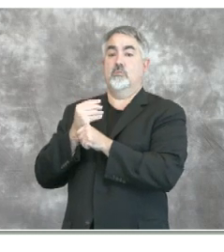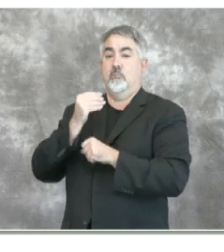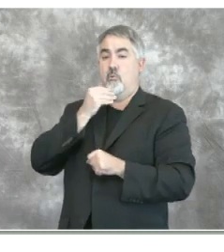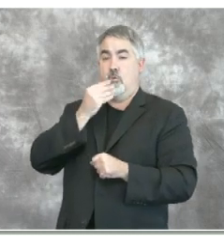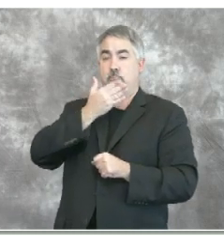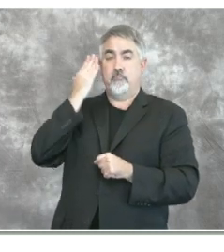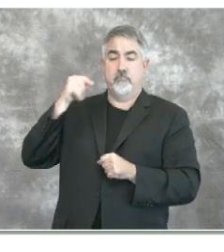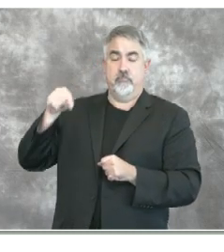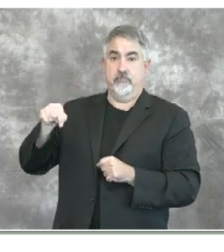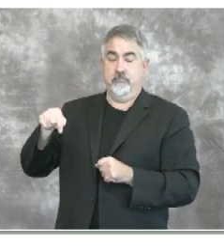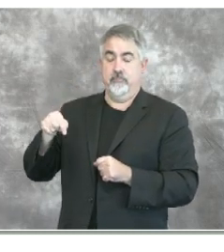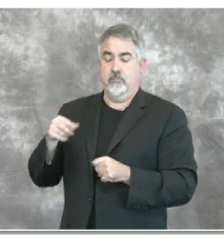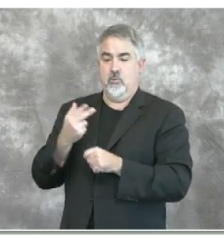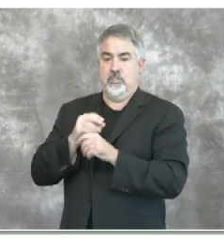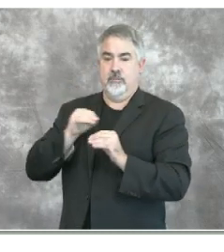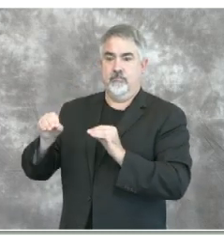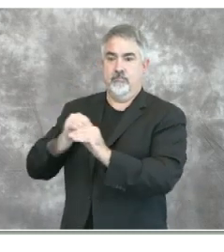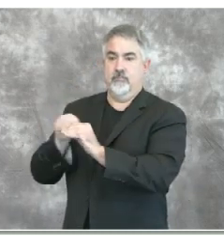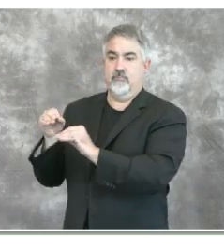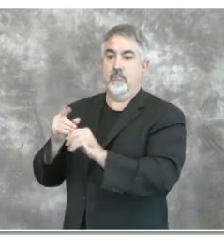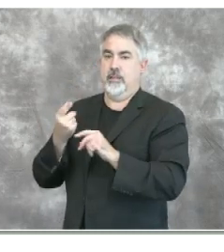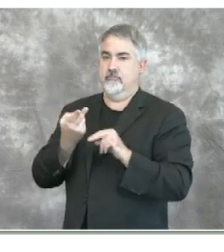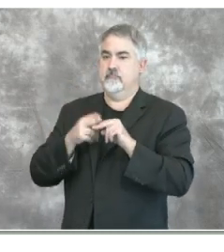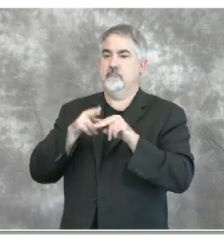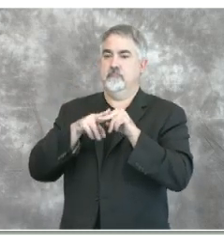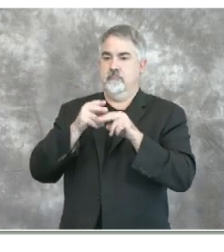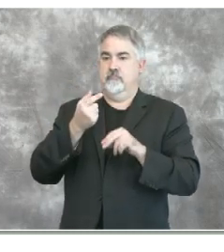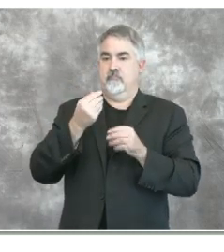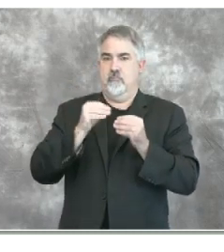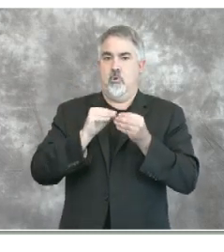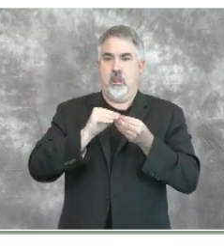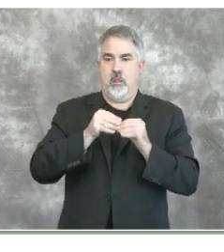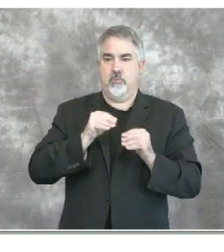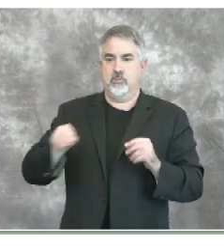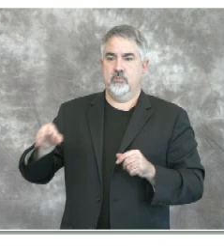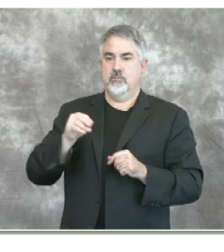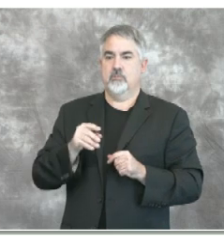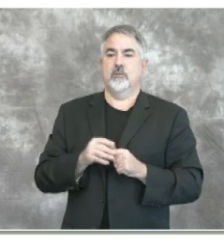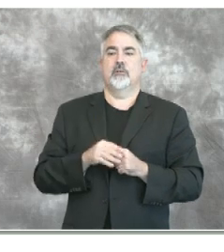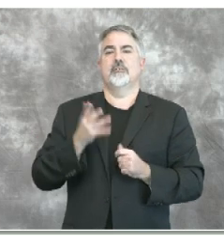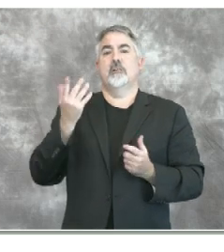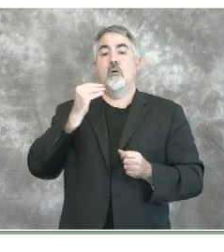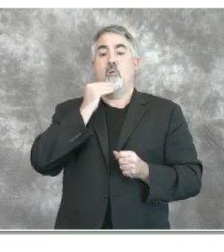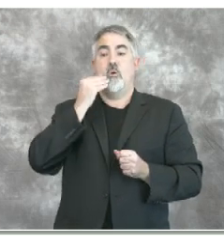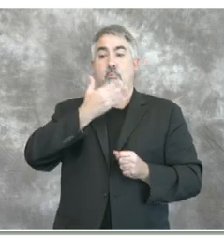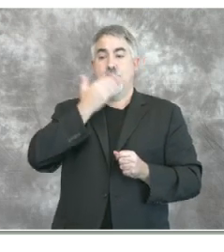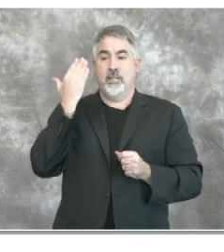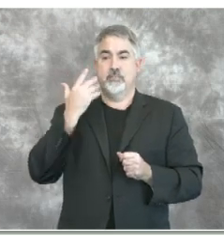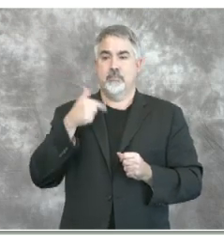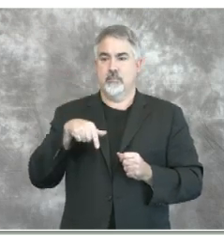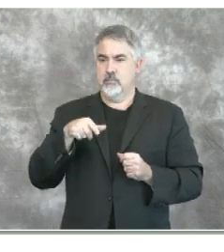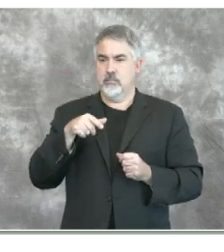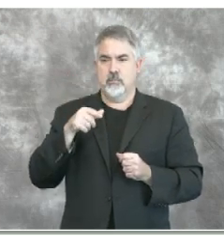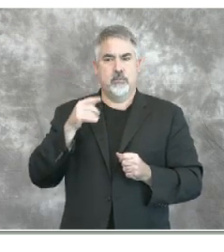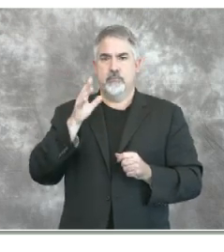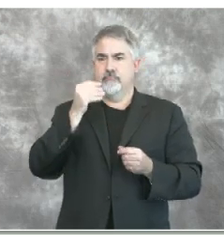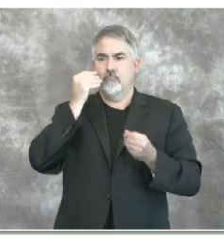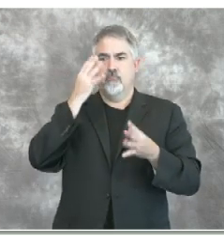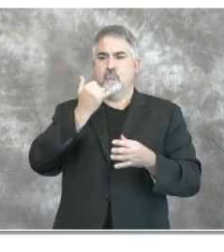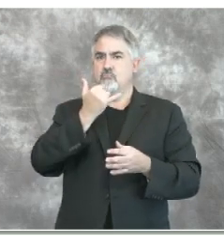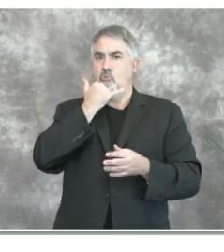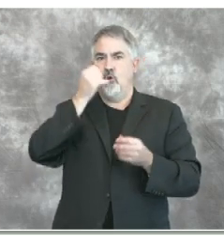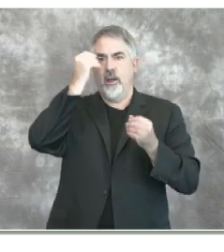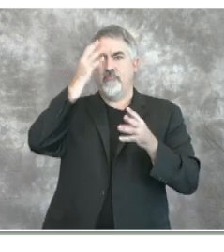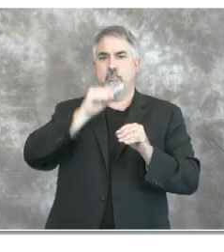occupied and number of guests. Regional Task Force on the Homeless Rooms, we had an error in our slide yesterday, just a typographical error. We